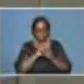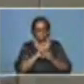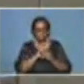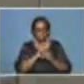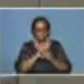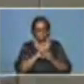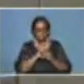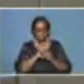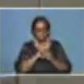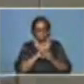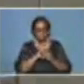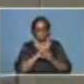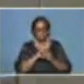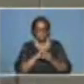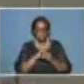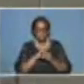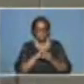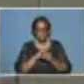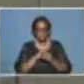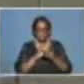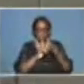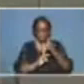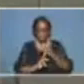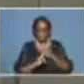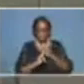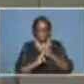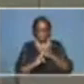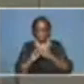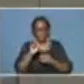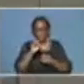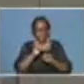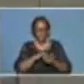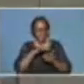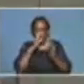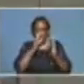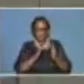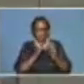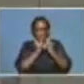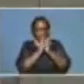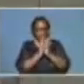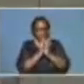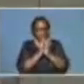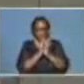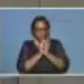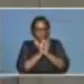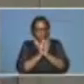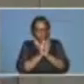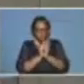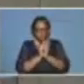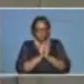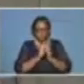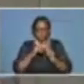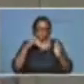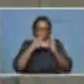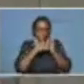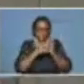are not limited to, the program called Students Together Against Negative Decisions,